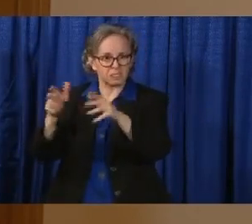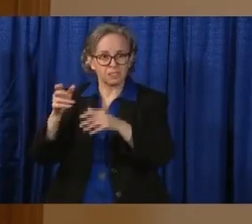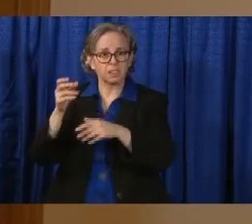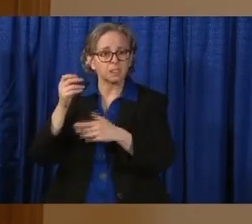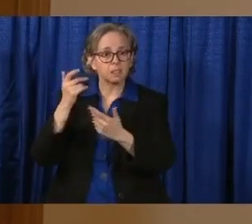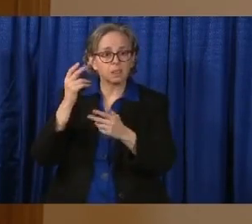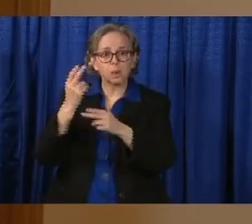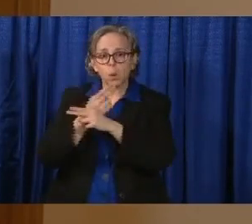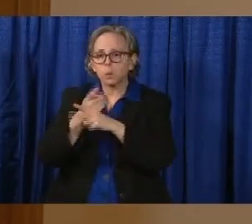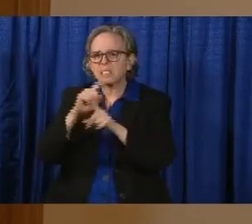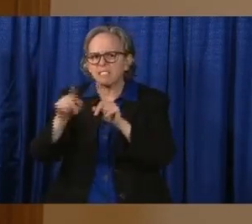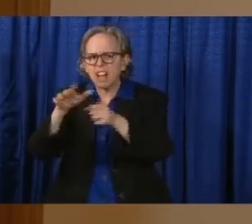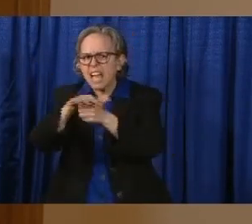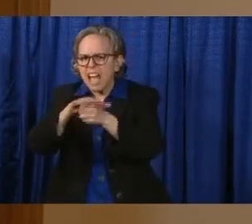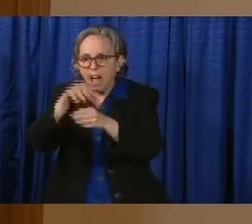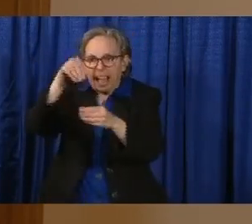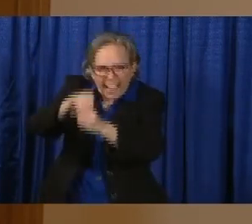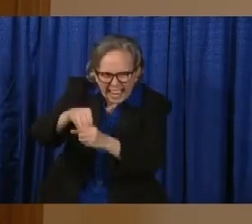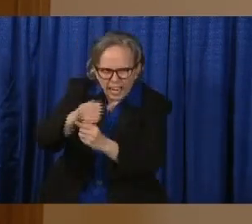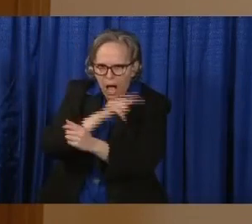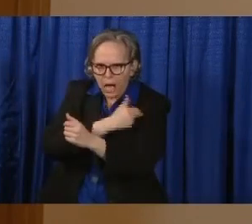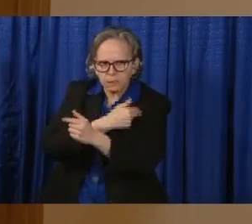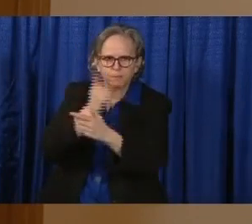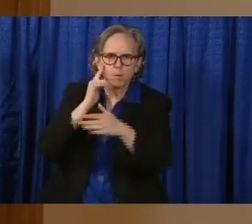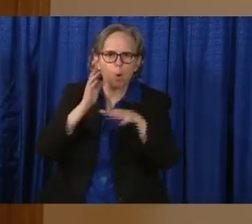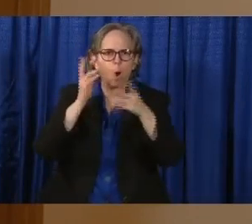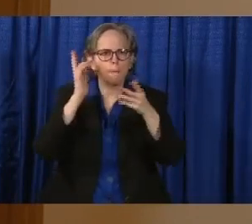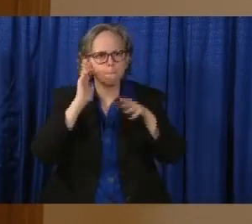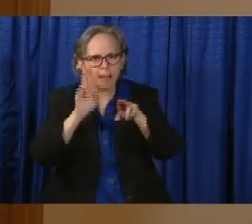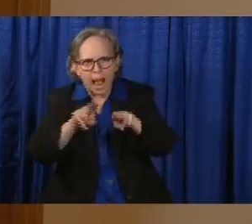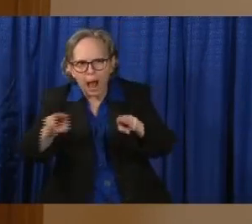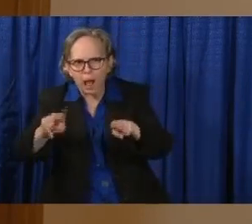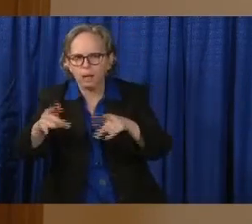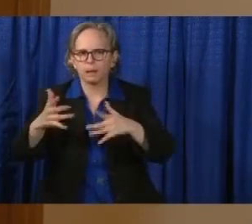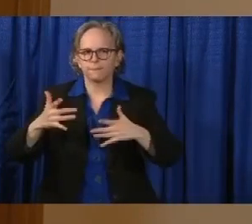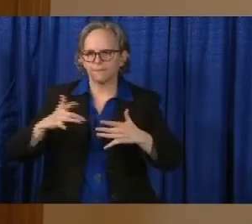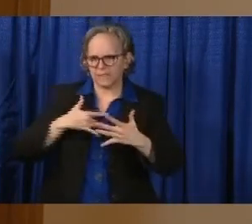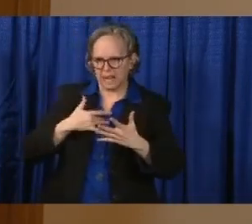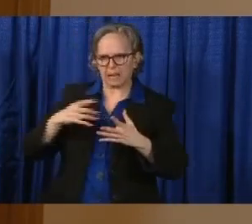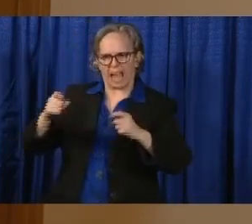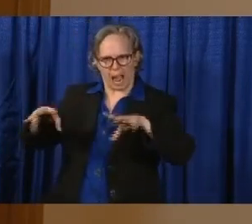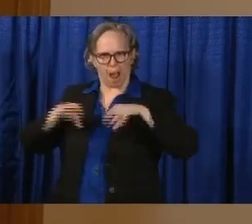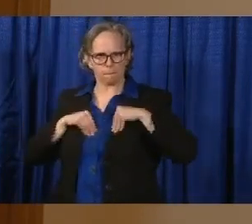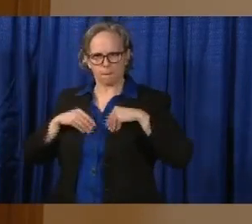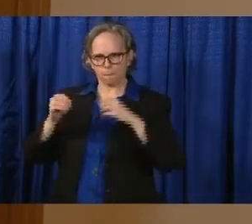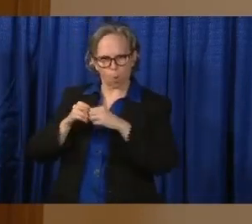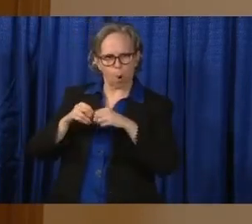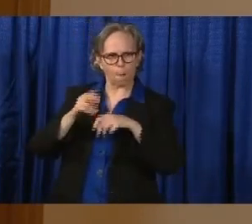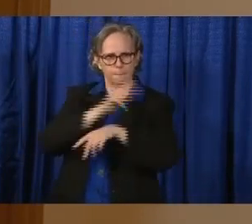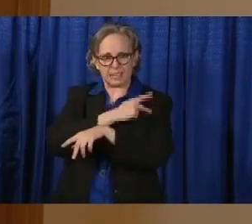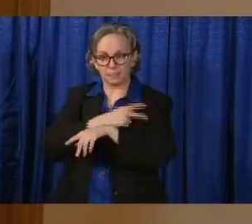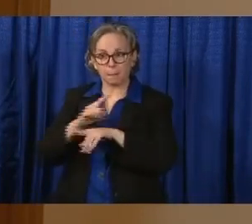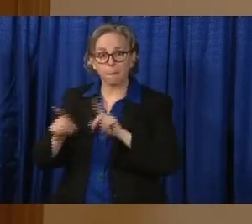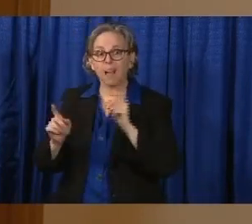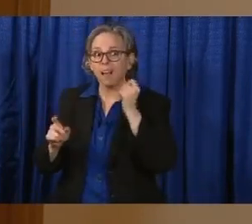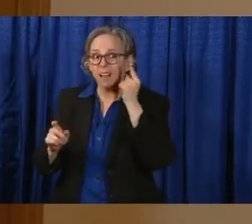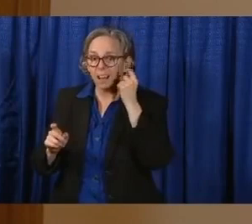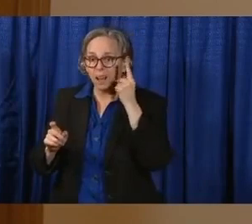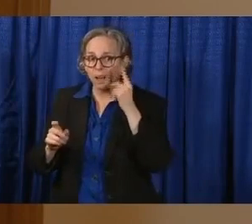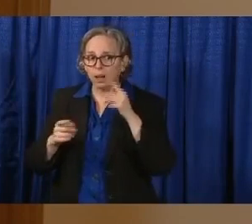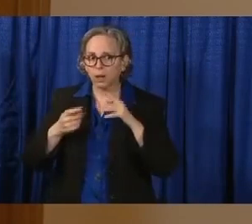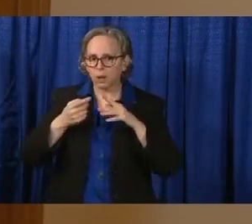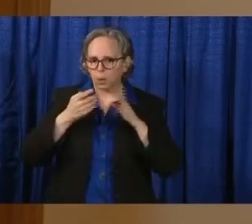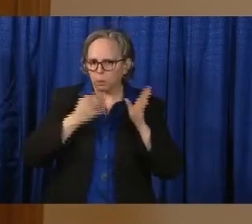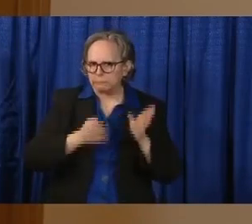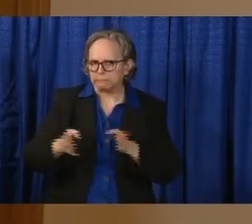hospitals differently. So I would anticipate that it would, even though we're going to start work on convention centers, because we know that will take time,